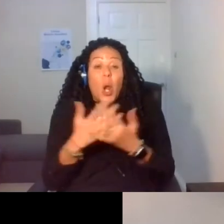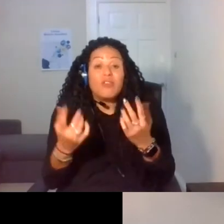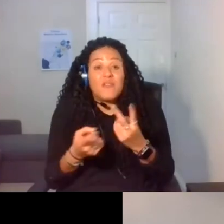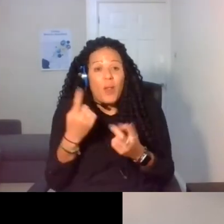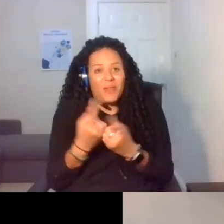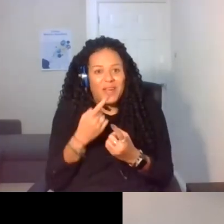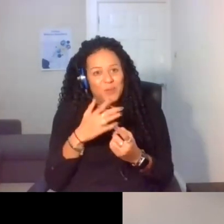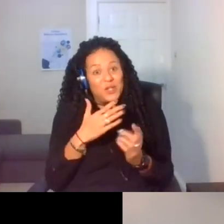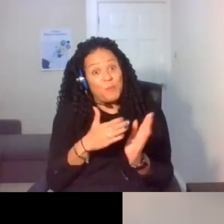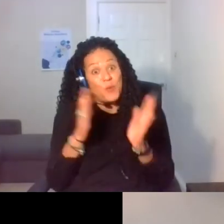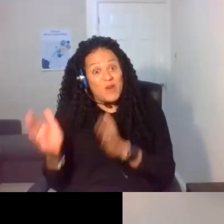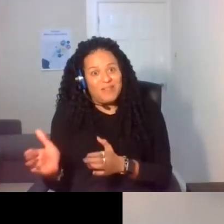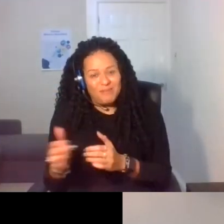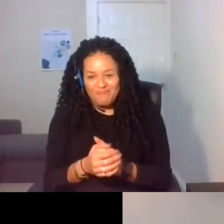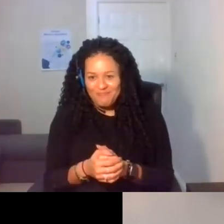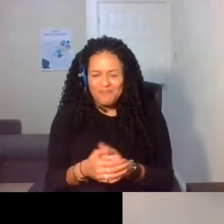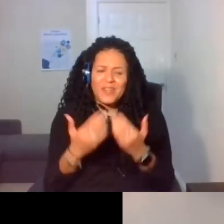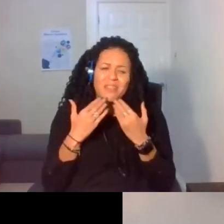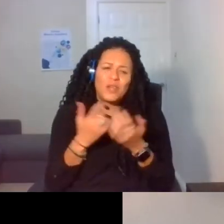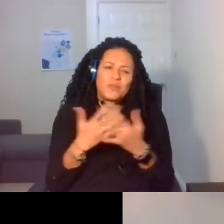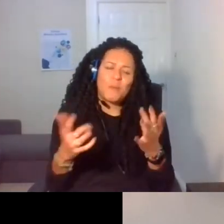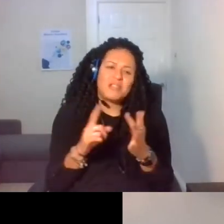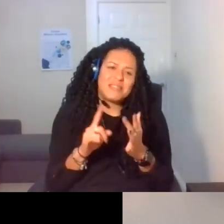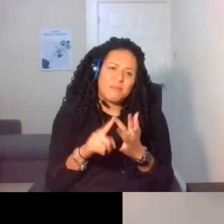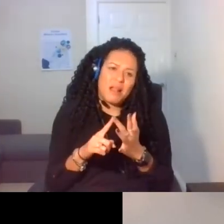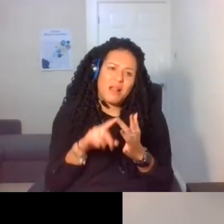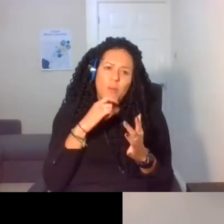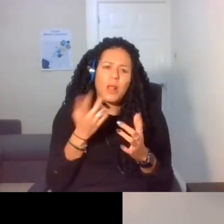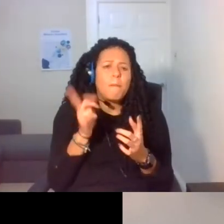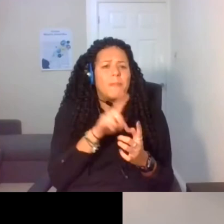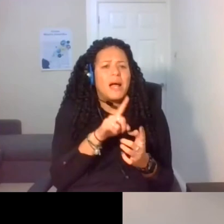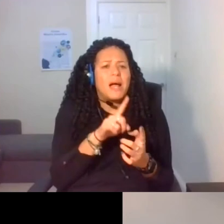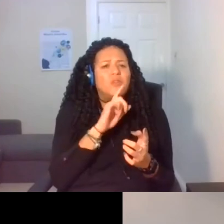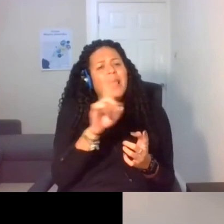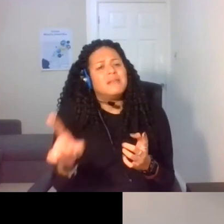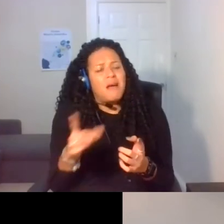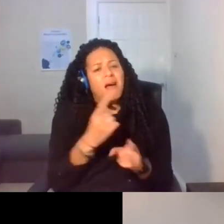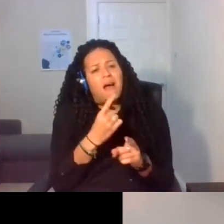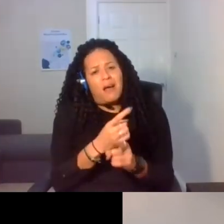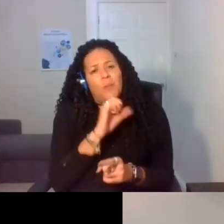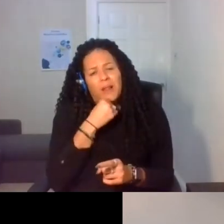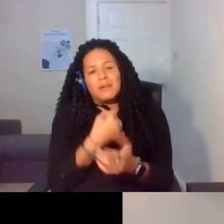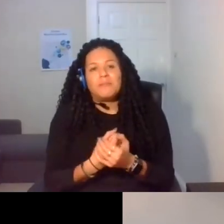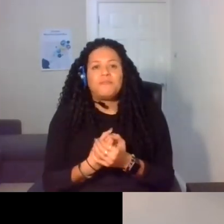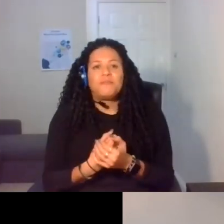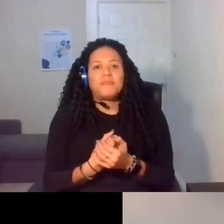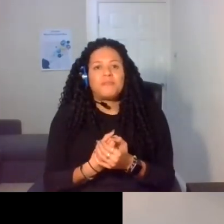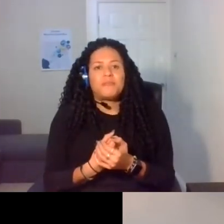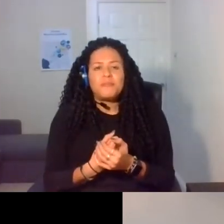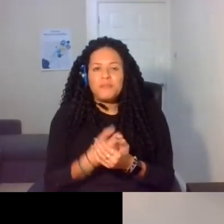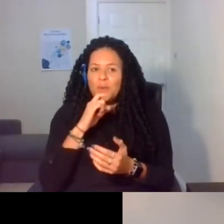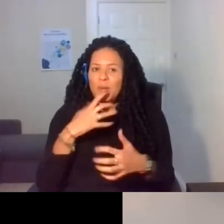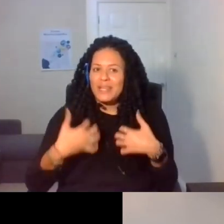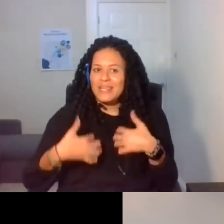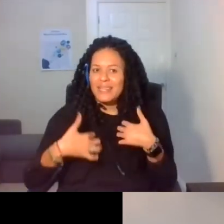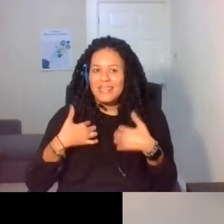to. So thanks ever so much, Isabelle, and we'll come back to you a little bit later. And I'm going to really enjoy you hearing the